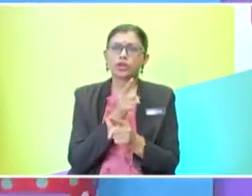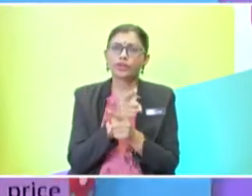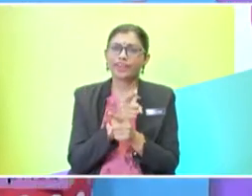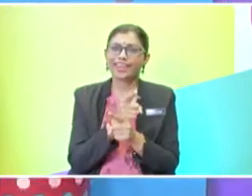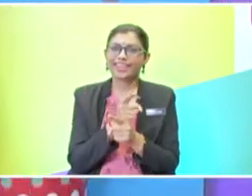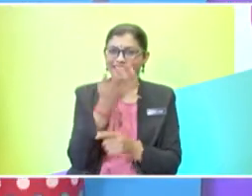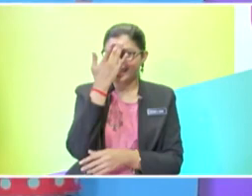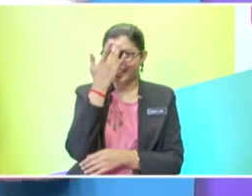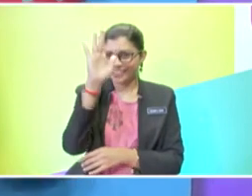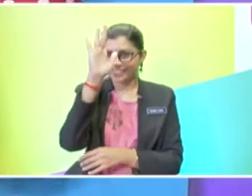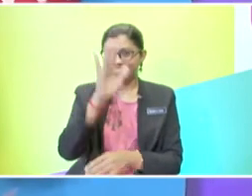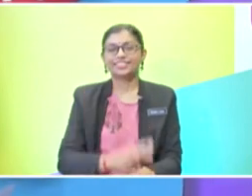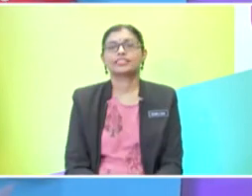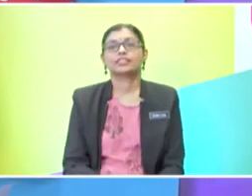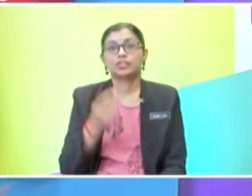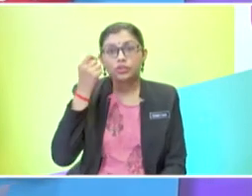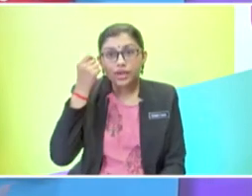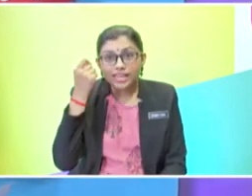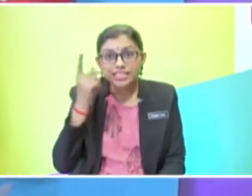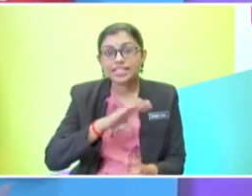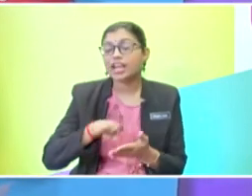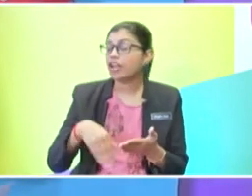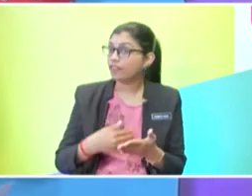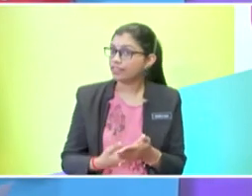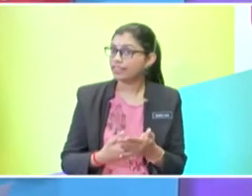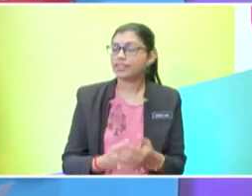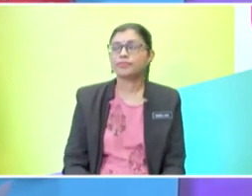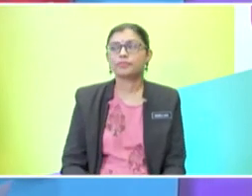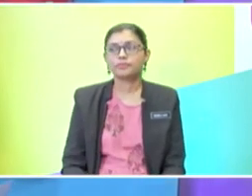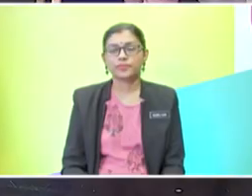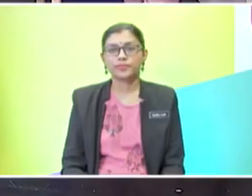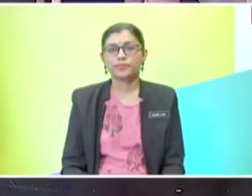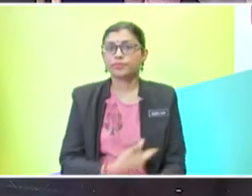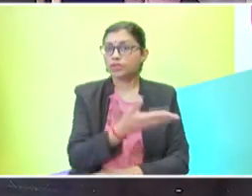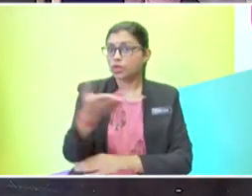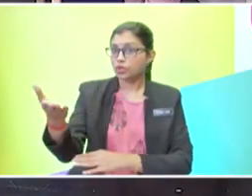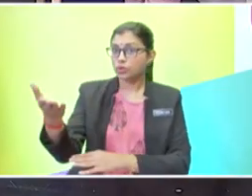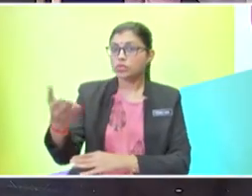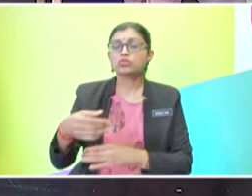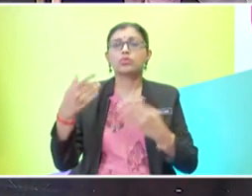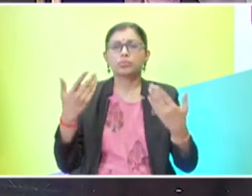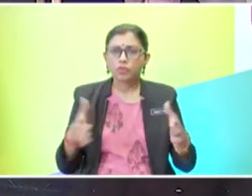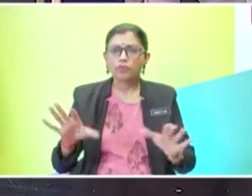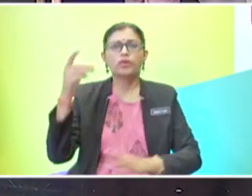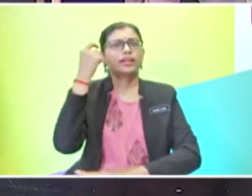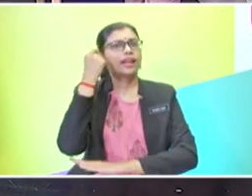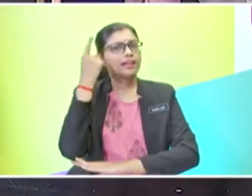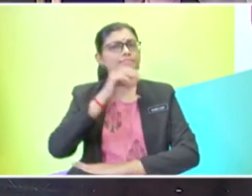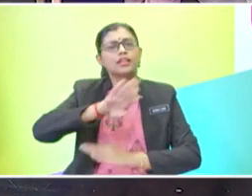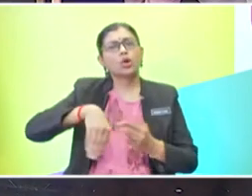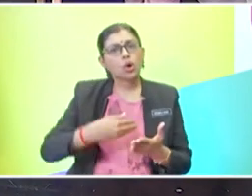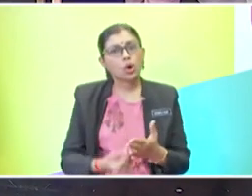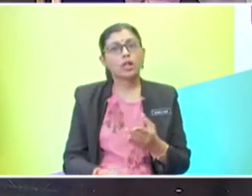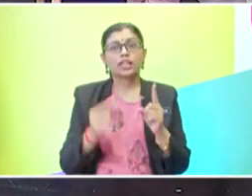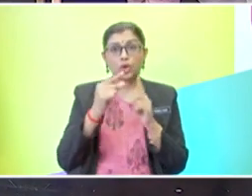today. Yay, thank you so much. And you understand well everything, okay? Mm-hmm. You understand all the terms. And I'm pretty sure all the children out there also, you must... you understand what about